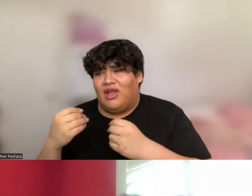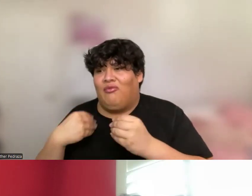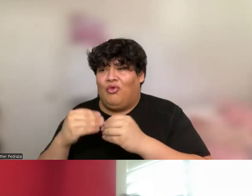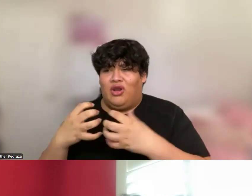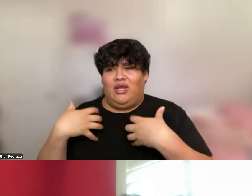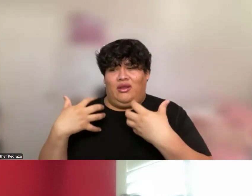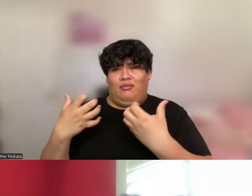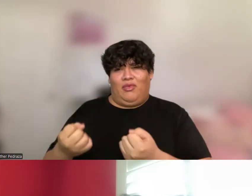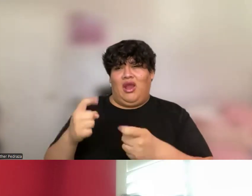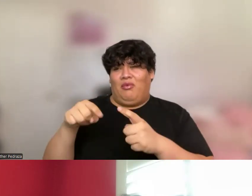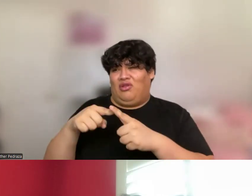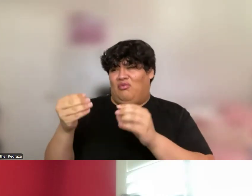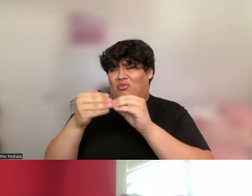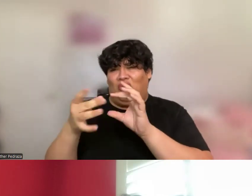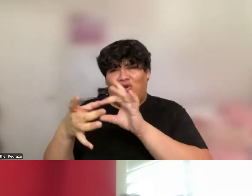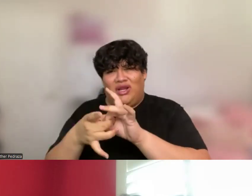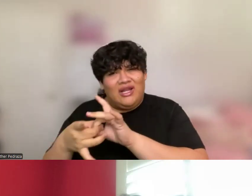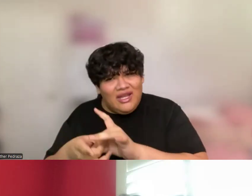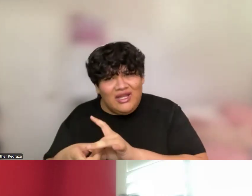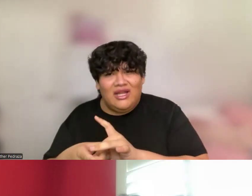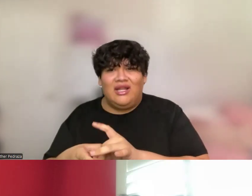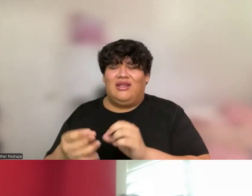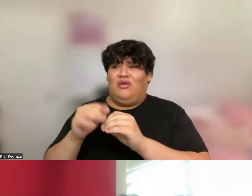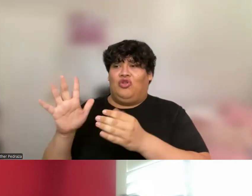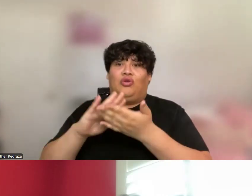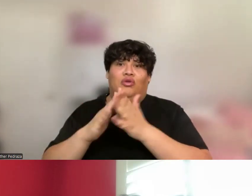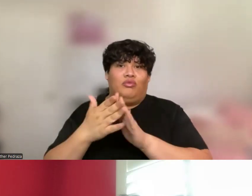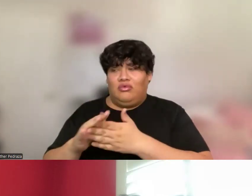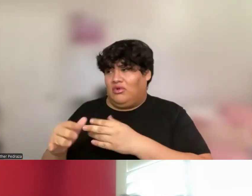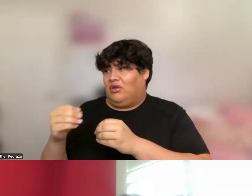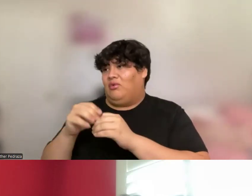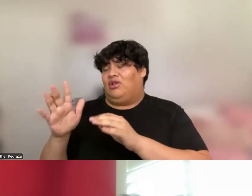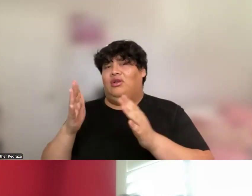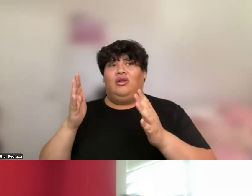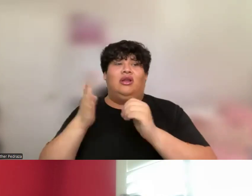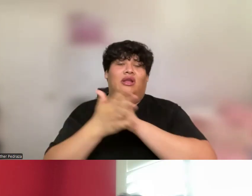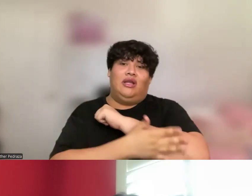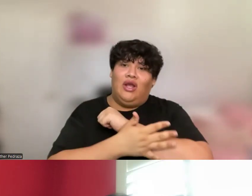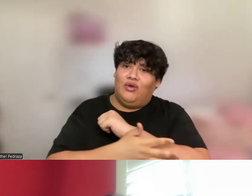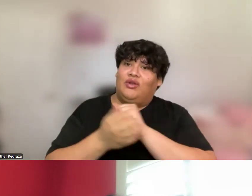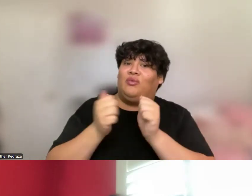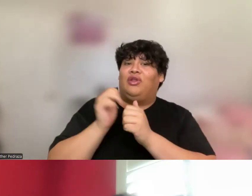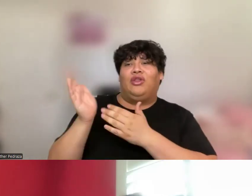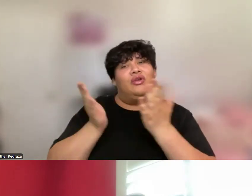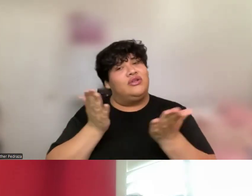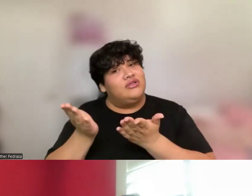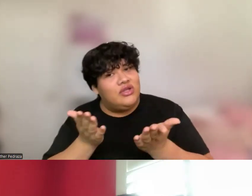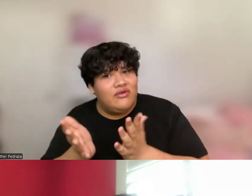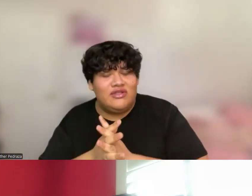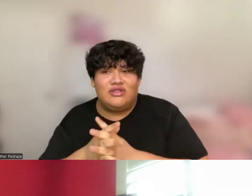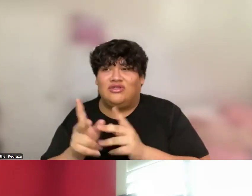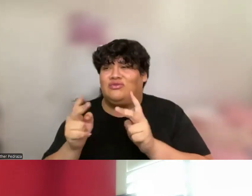are so locally connected with their AAAs and with their counties and with the services. It's just really